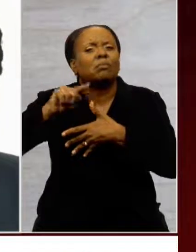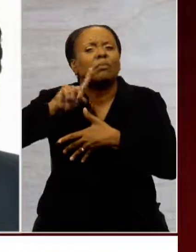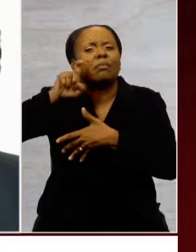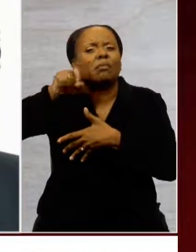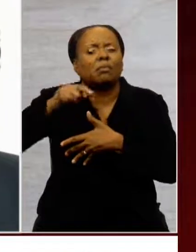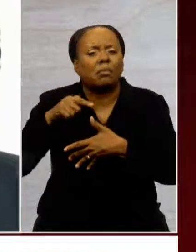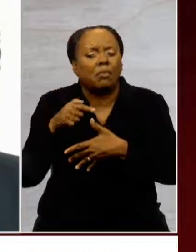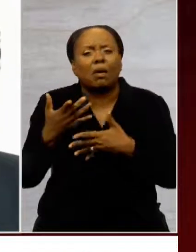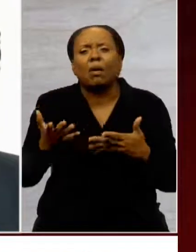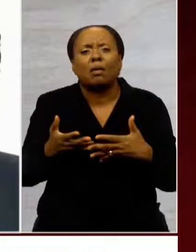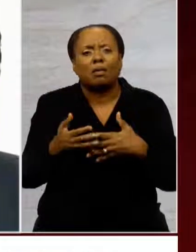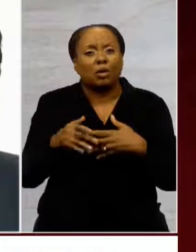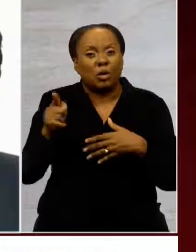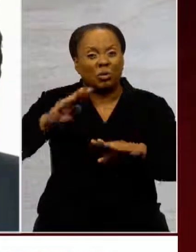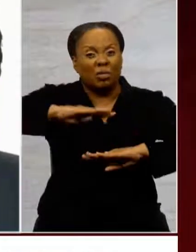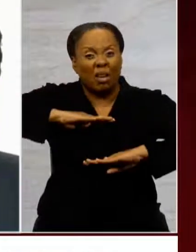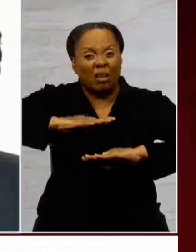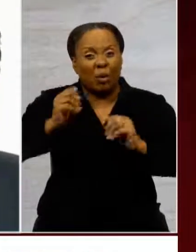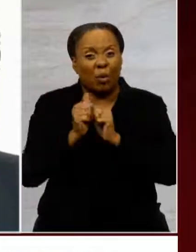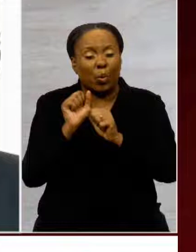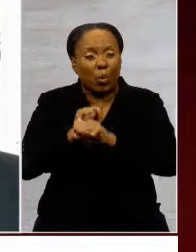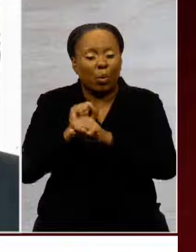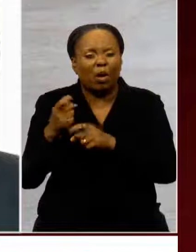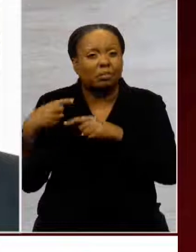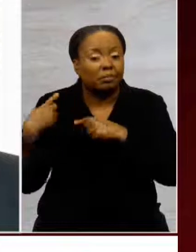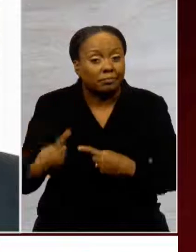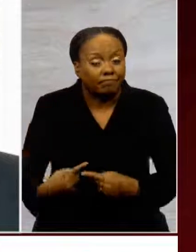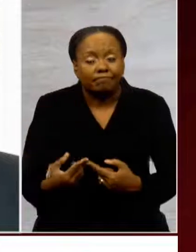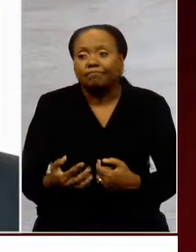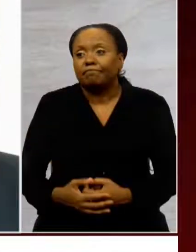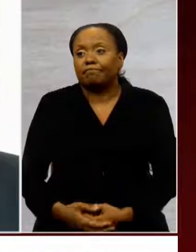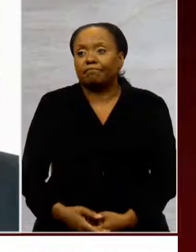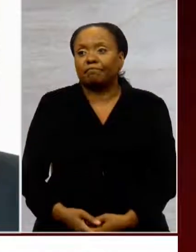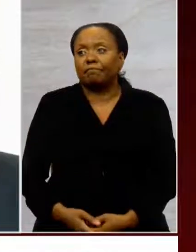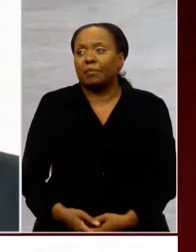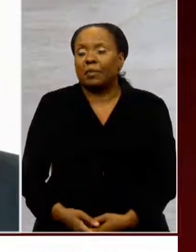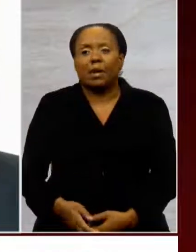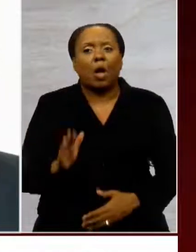that you've gotten to this point where you've seemingly covered all of